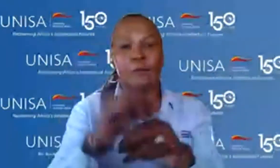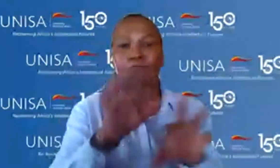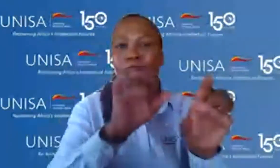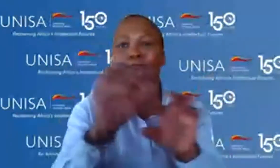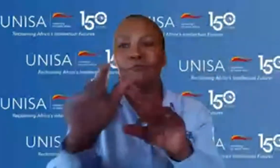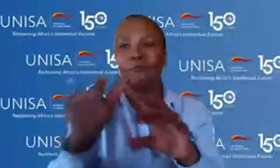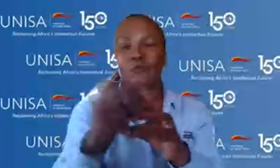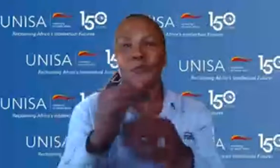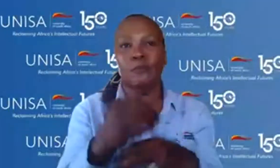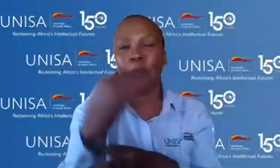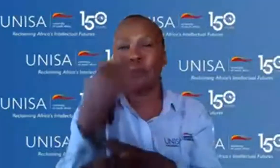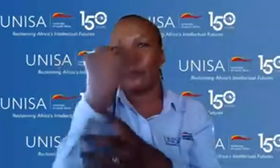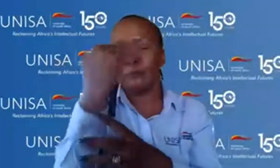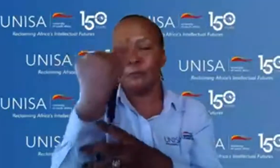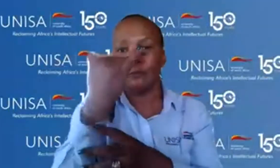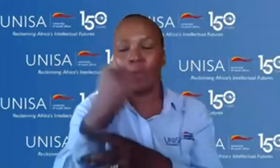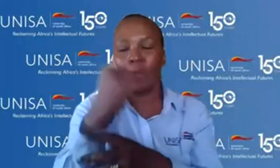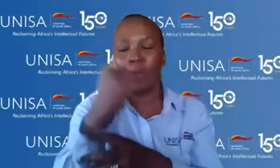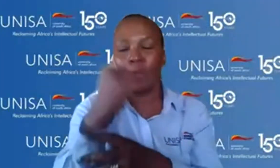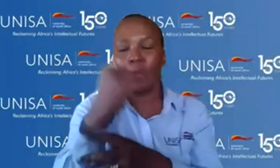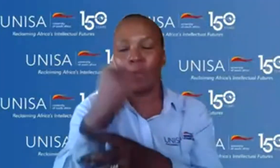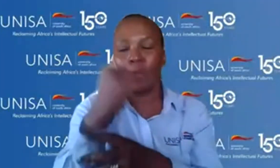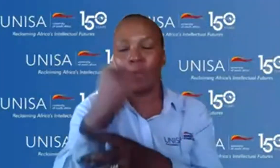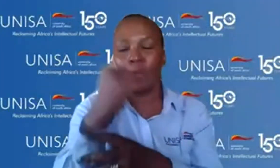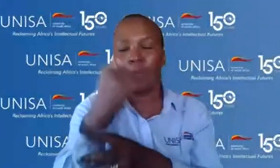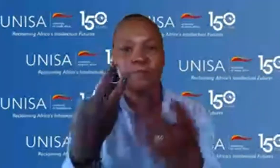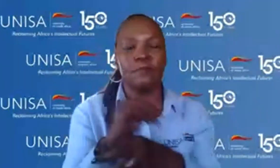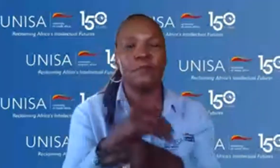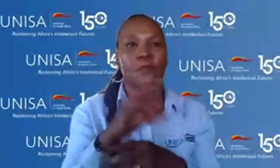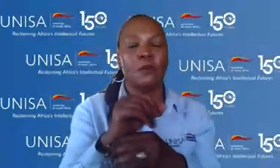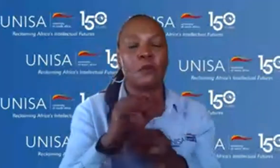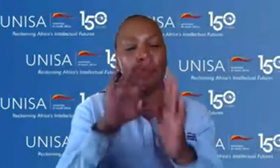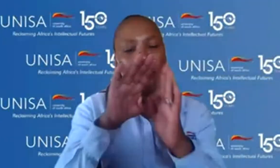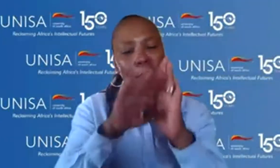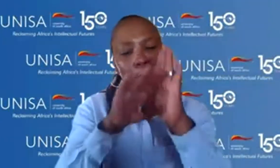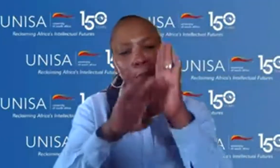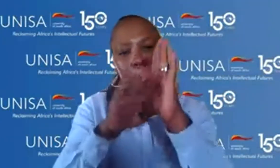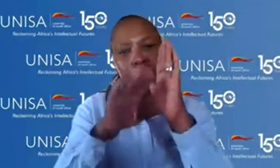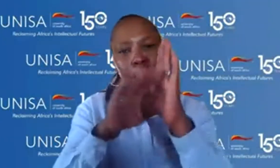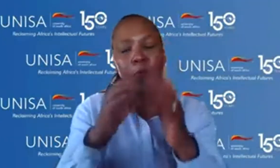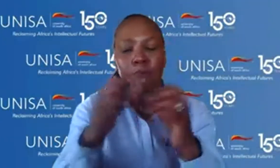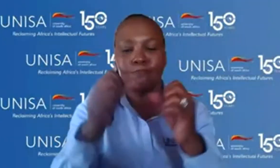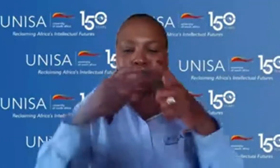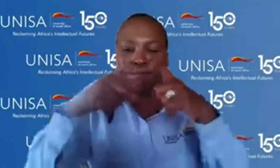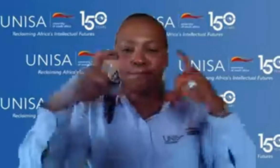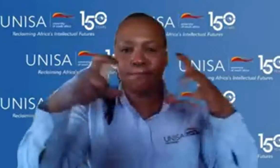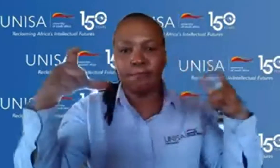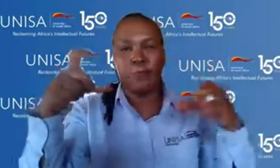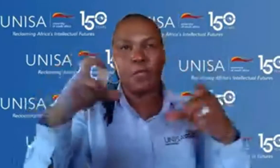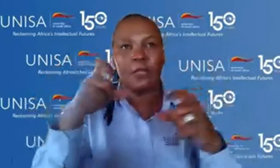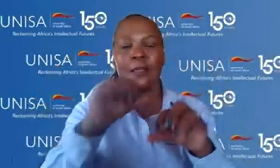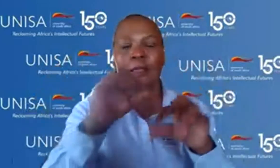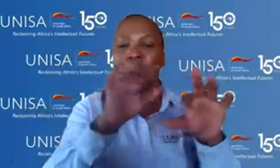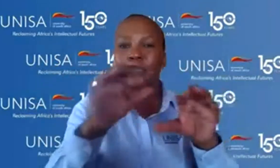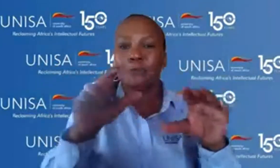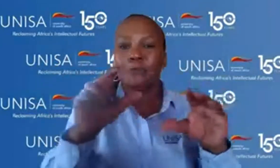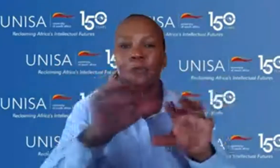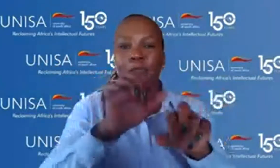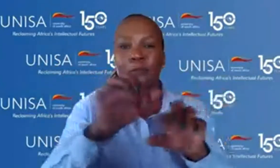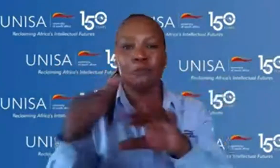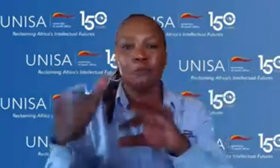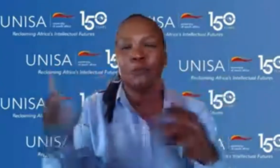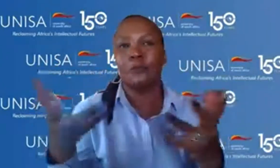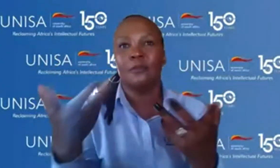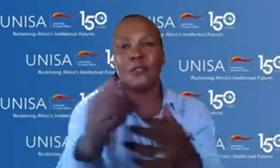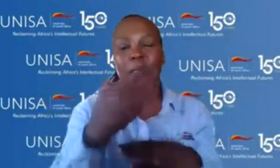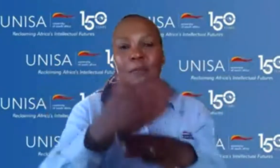actually be able to see that and be able to use it. They can enlarge the fonts. We have large print keyboards so that it makes it